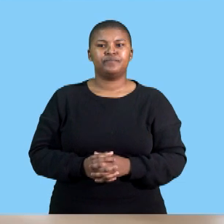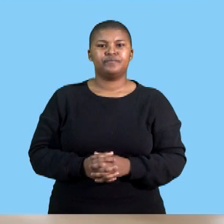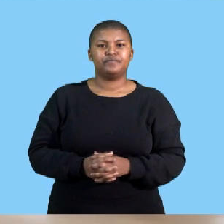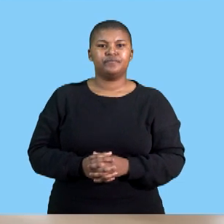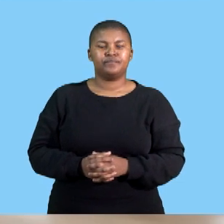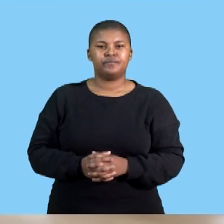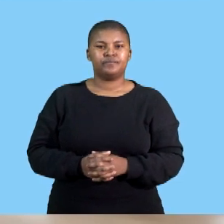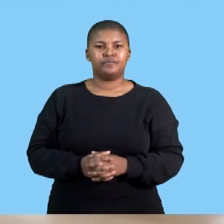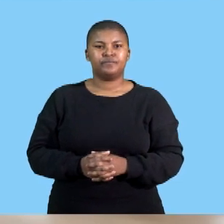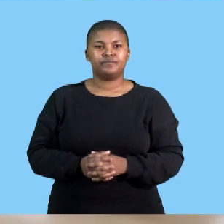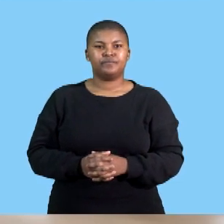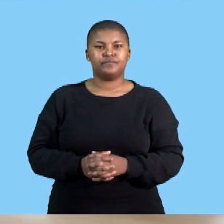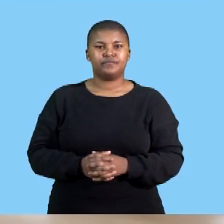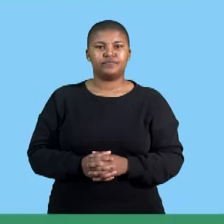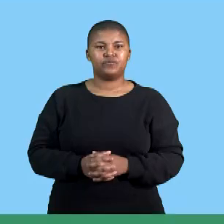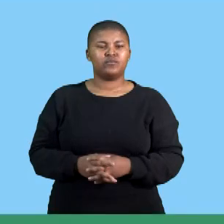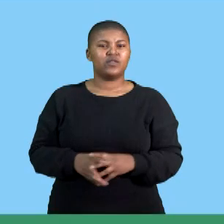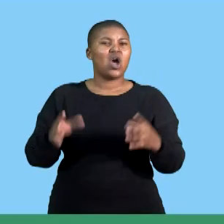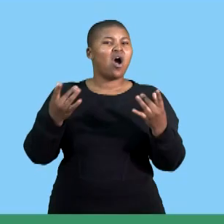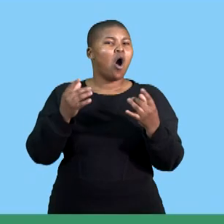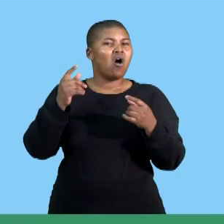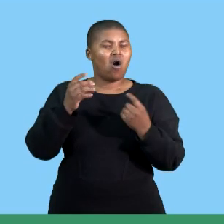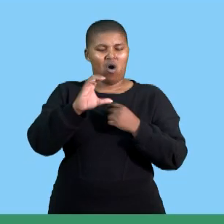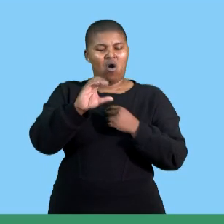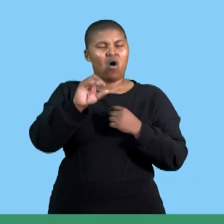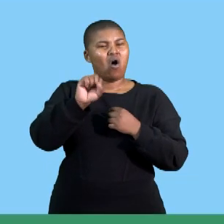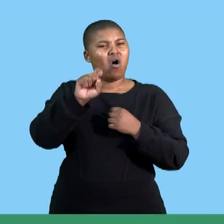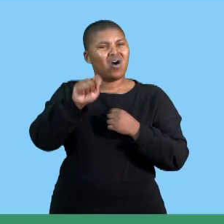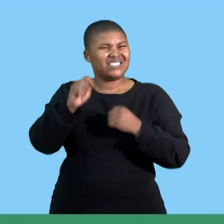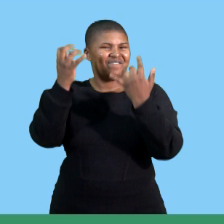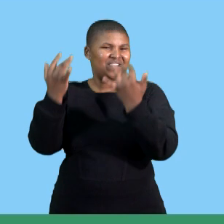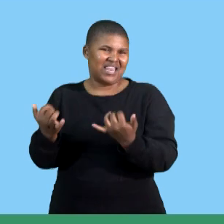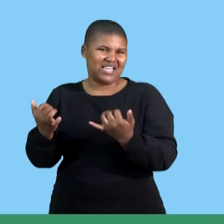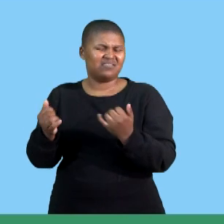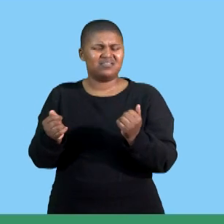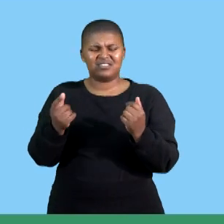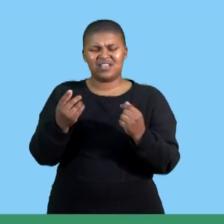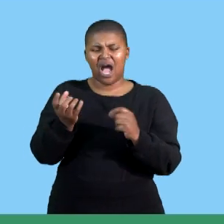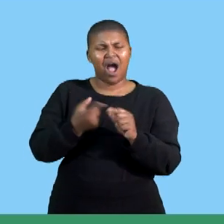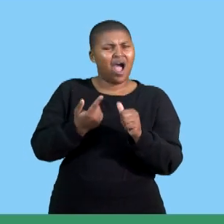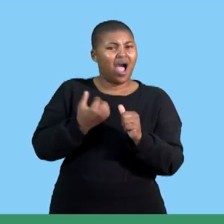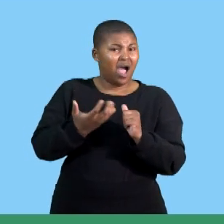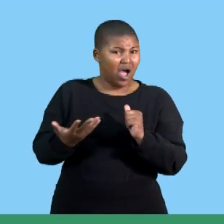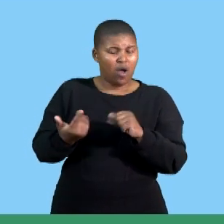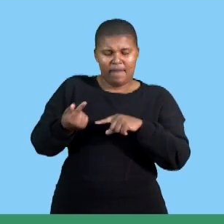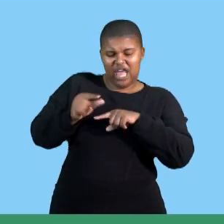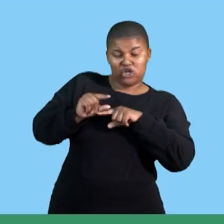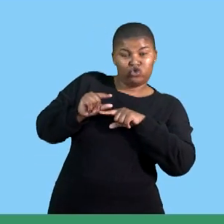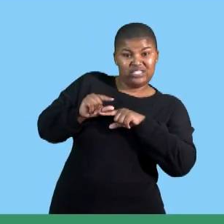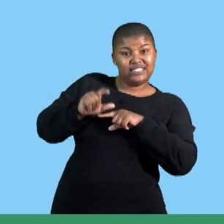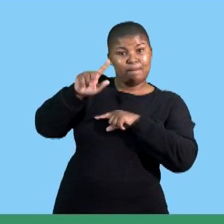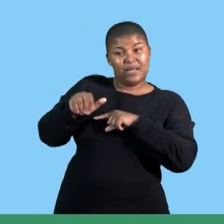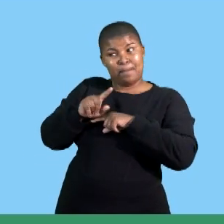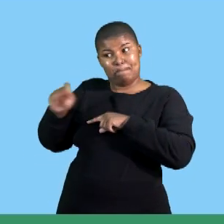institution. Then another factor is cost of finance. The cost of funding is normally measured in interest that